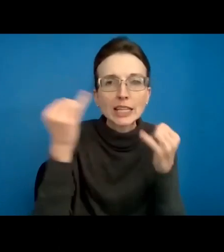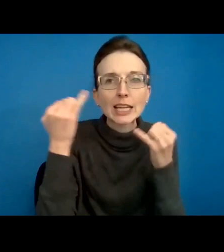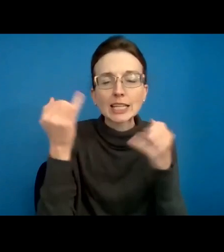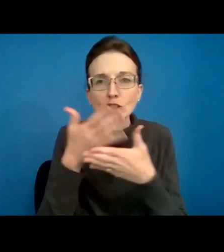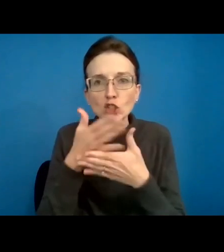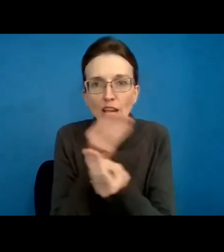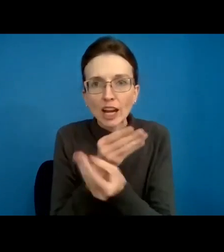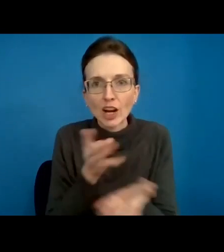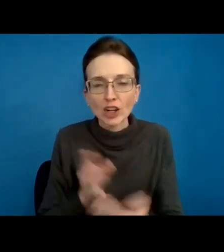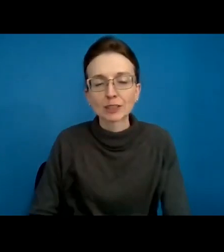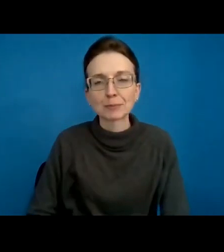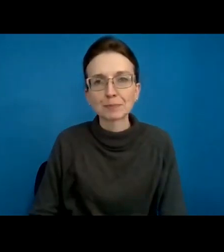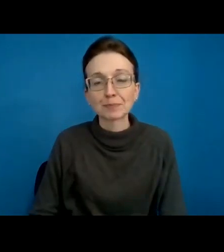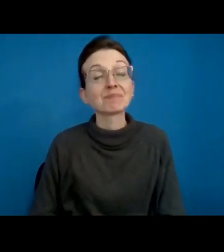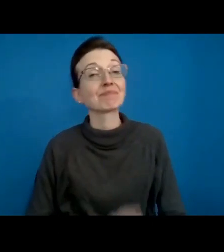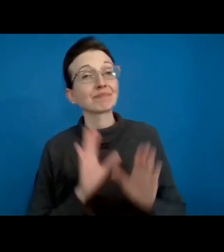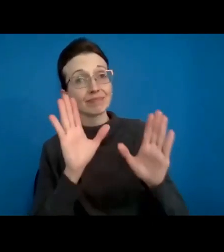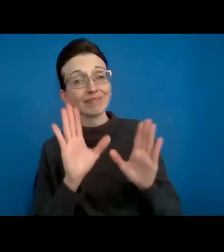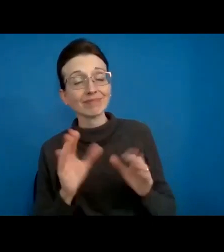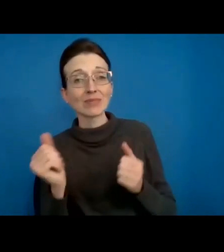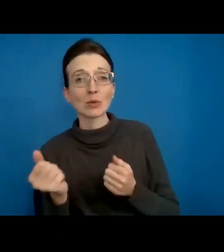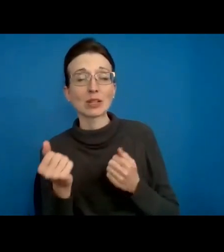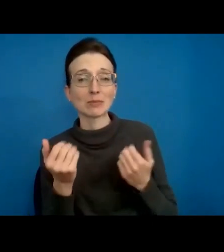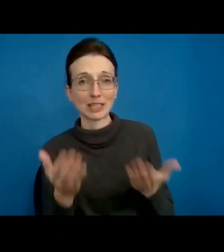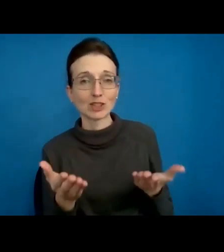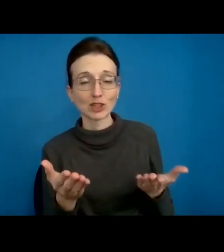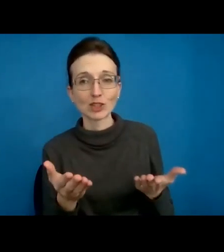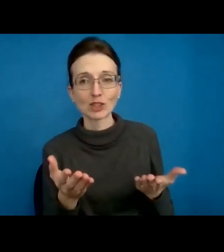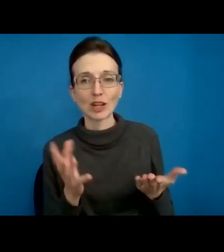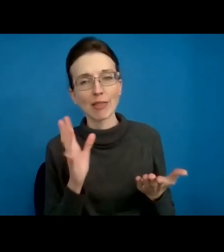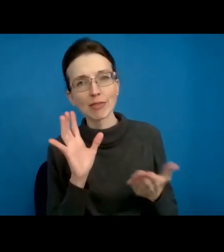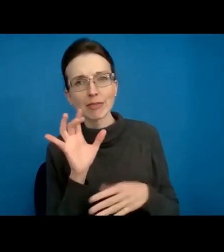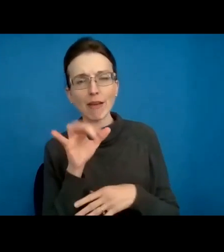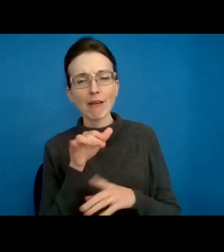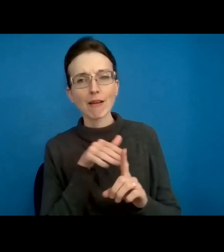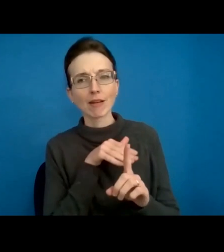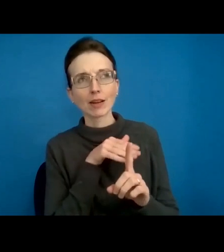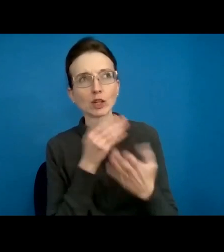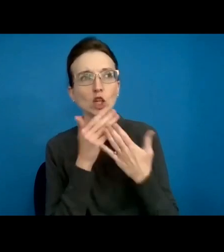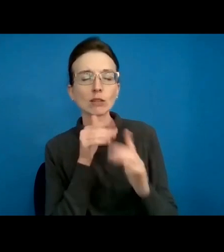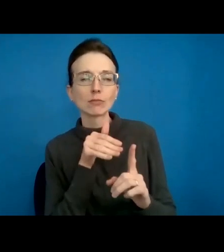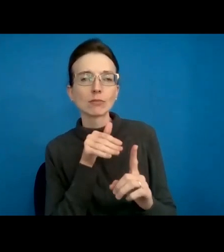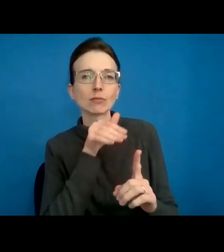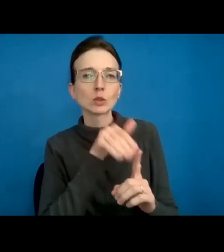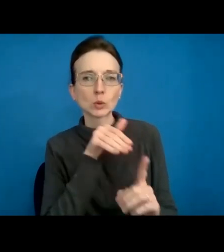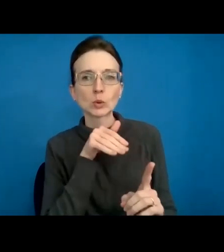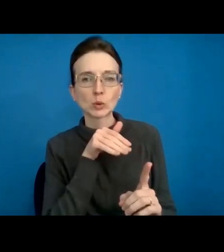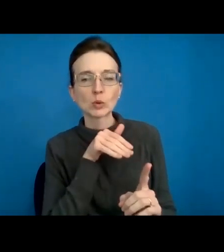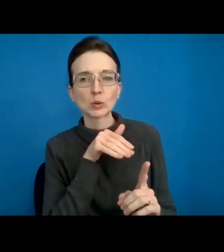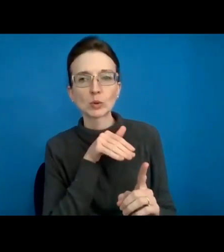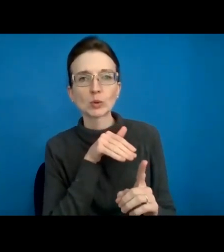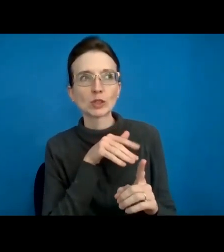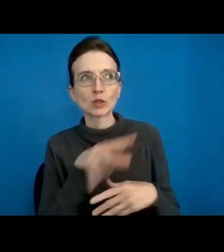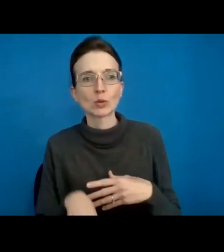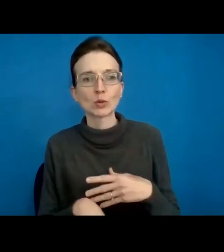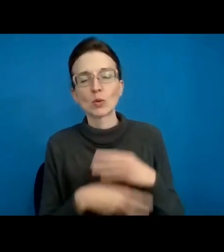Yeah, that's a great recommendation, and it's perhaps a prompt for us to include in what the resources we